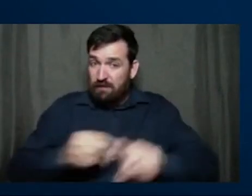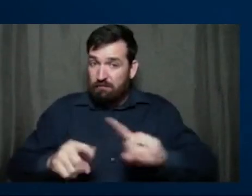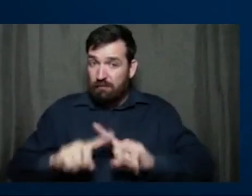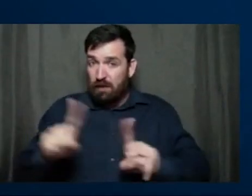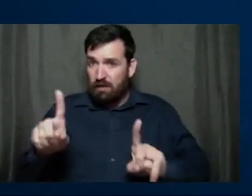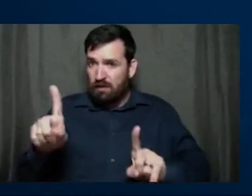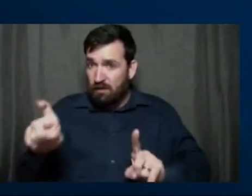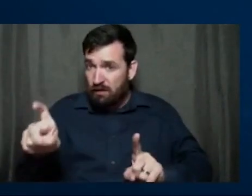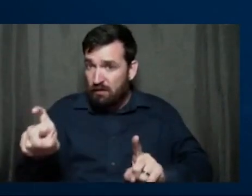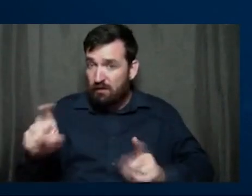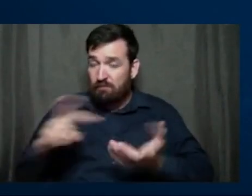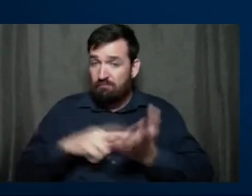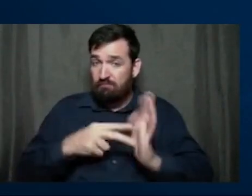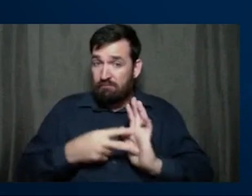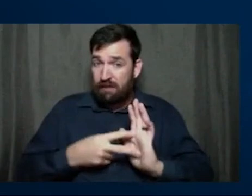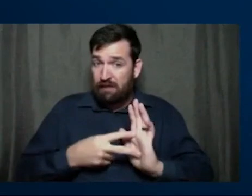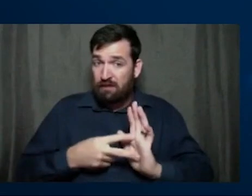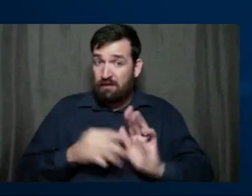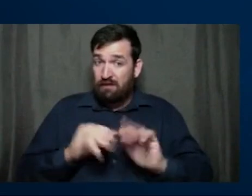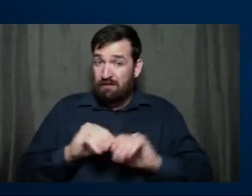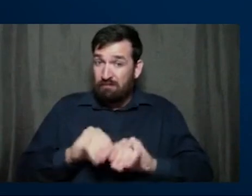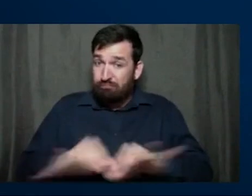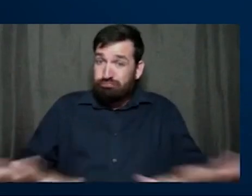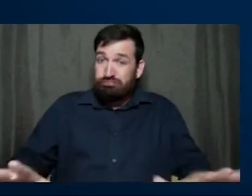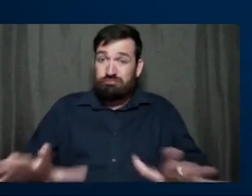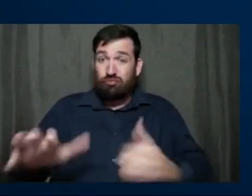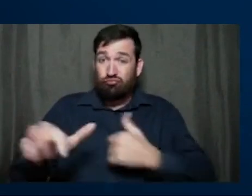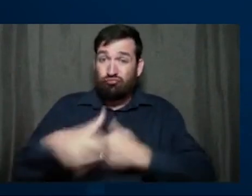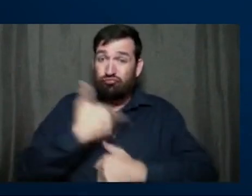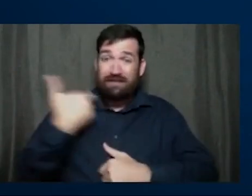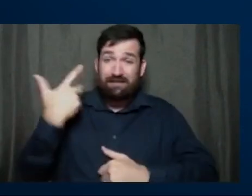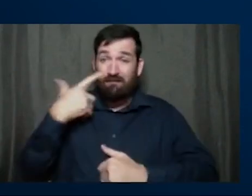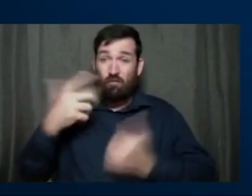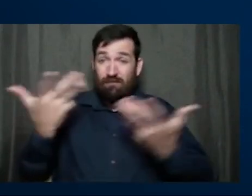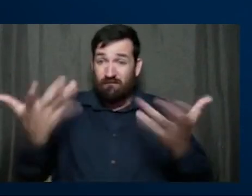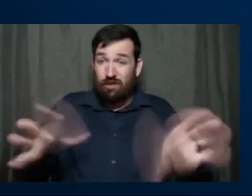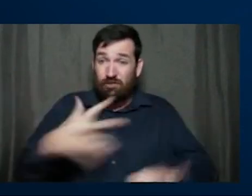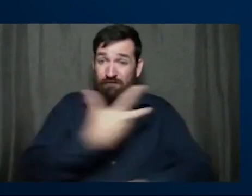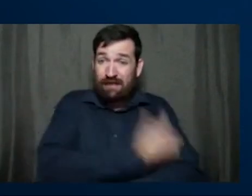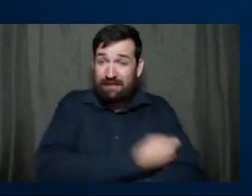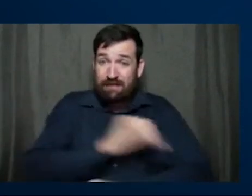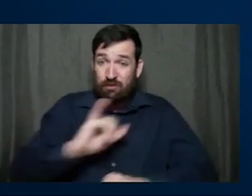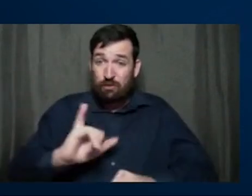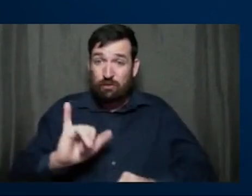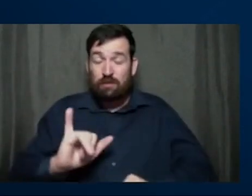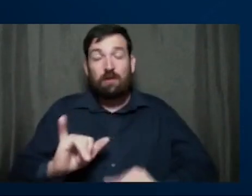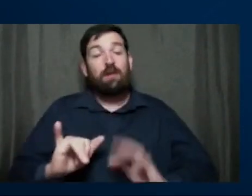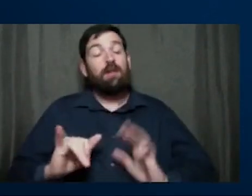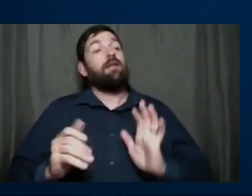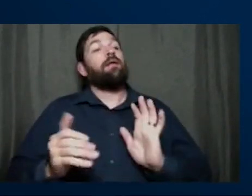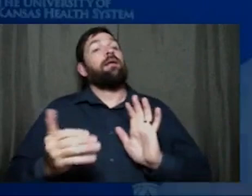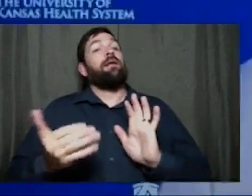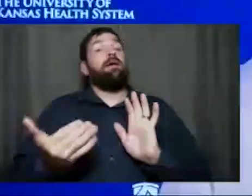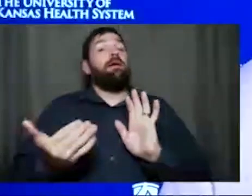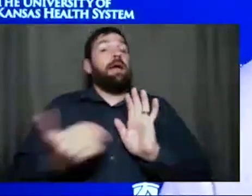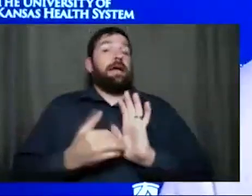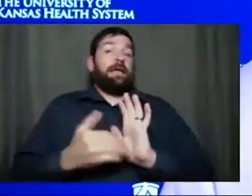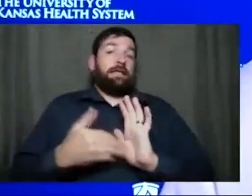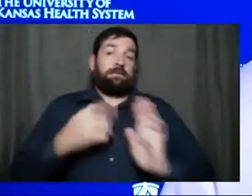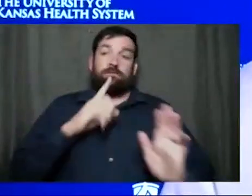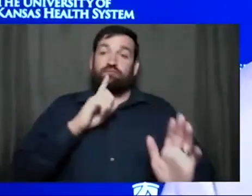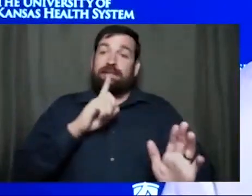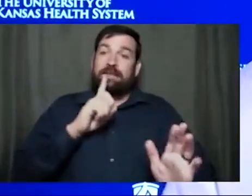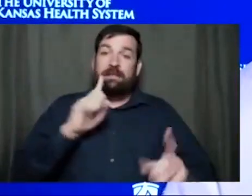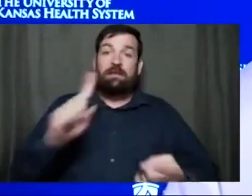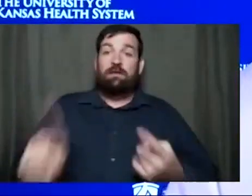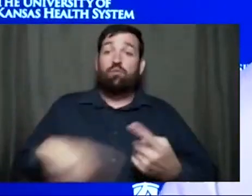a pandemic of the vaccinated too? Yeah, I mean, again, I think that really, even when the vaccine was first